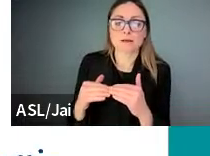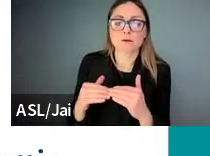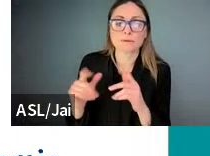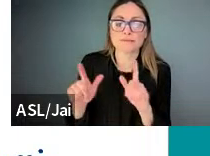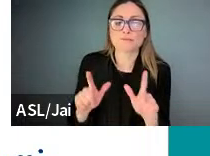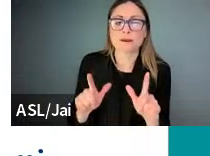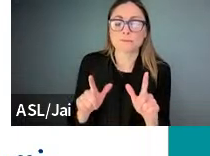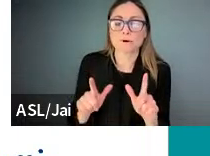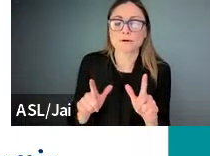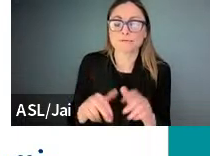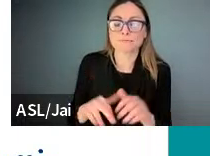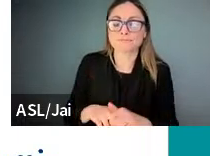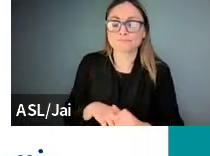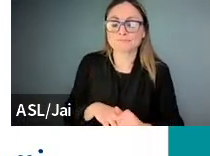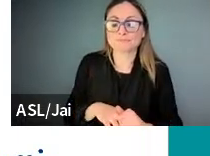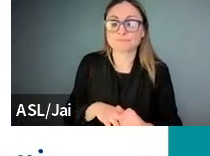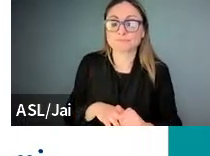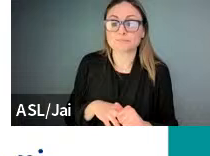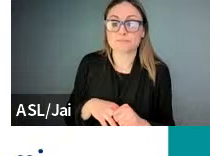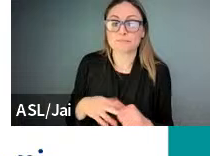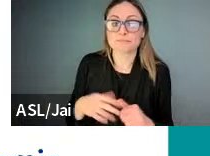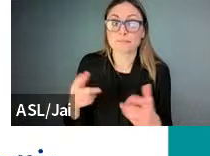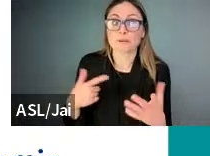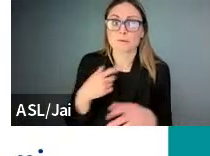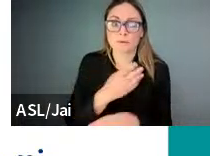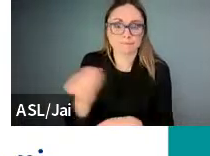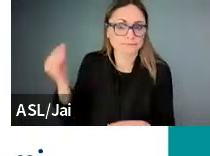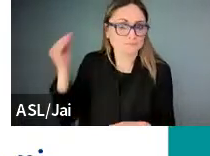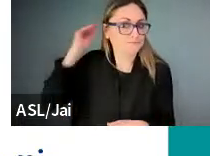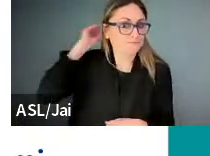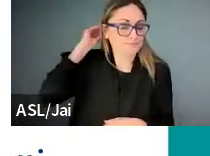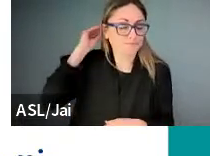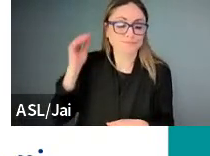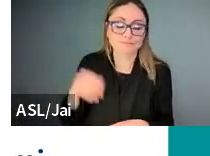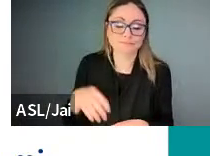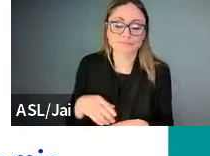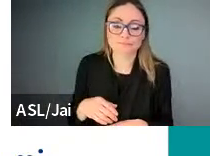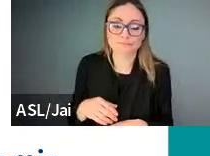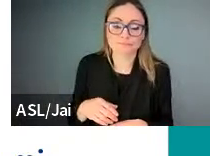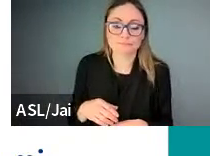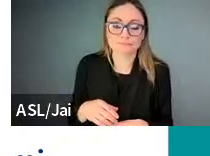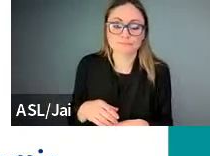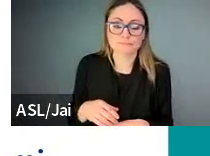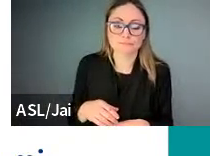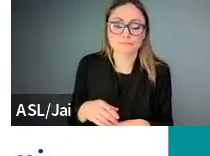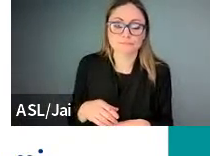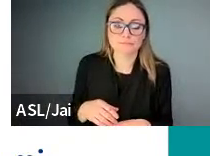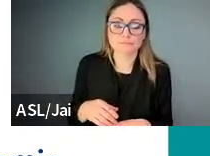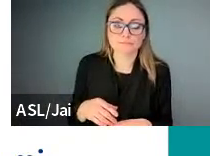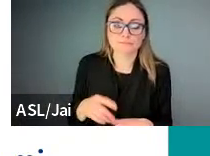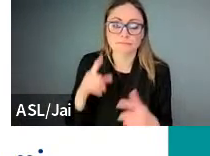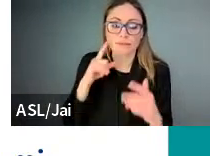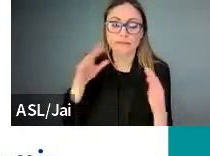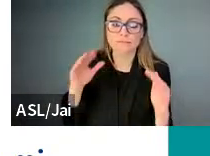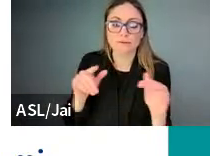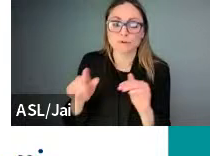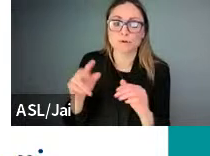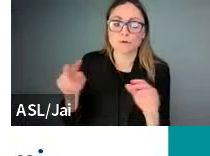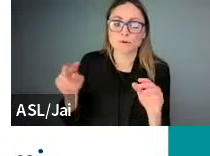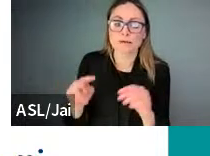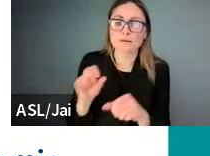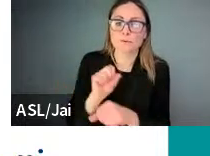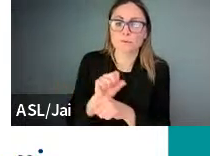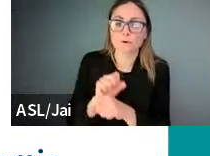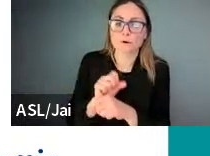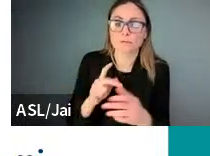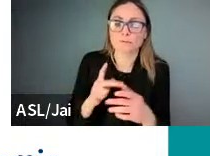framework. We keep this in mind, and we expect you to look at our work product through this